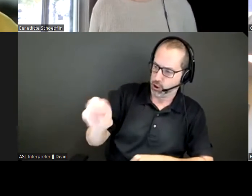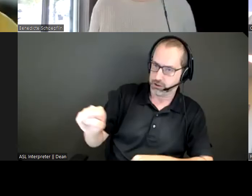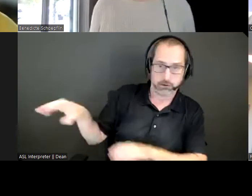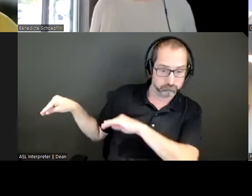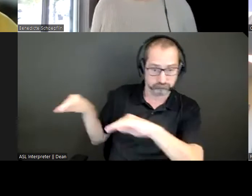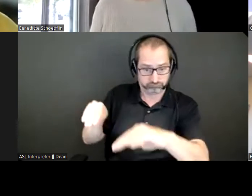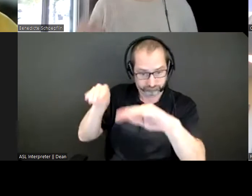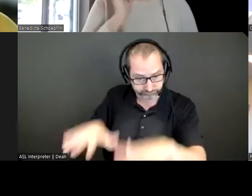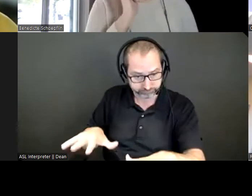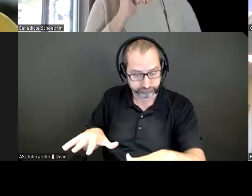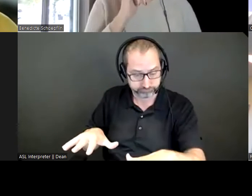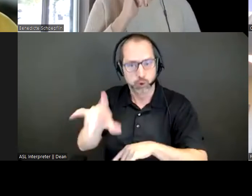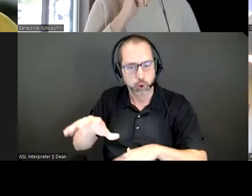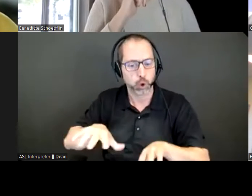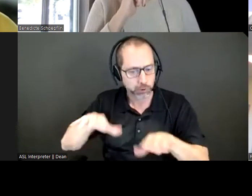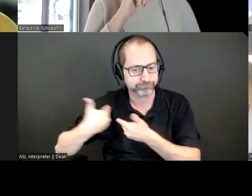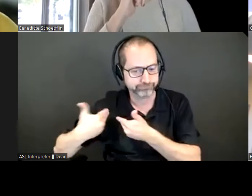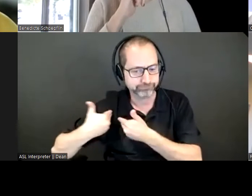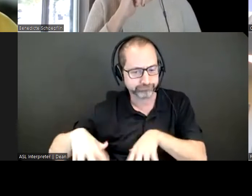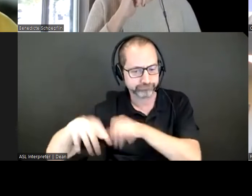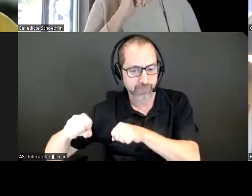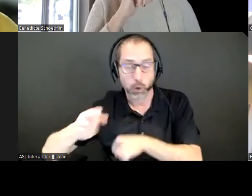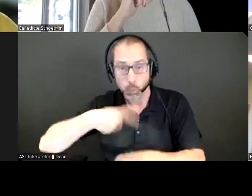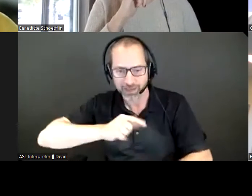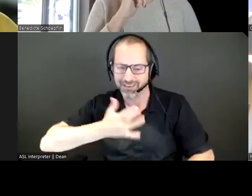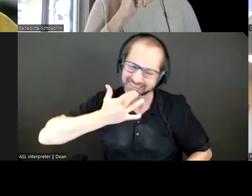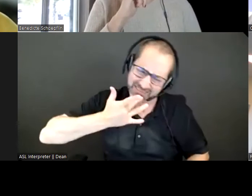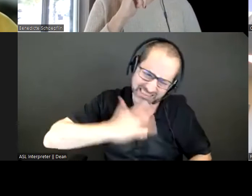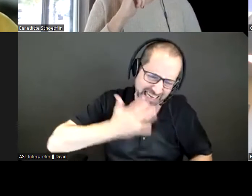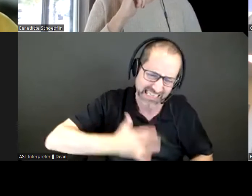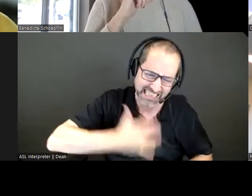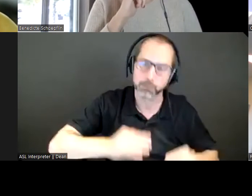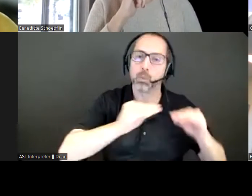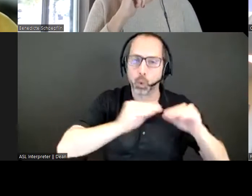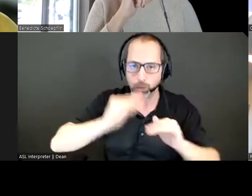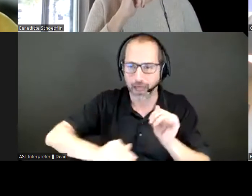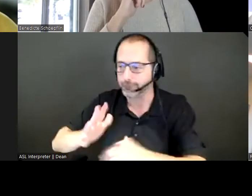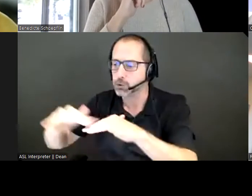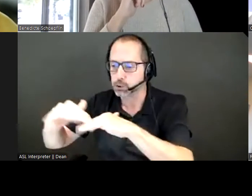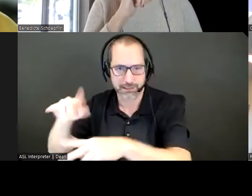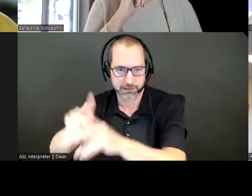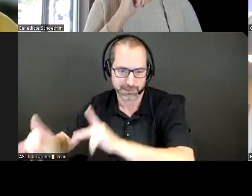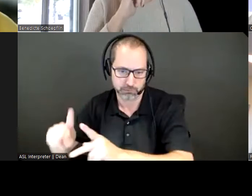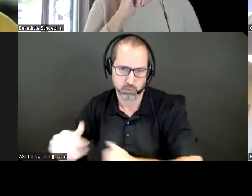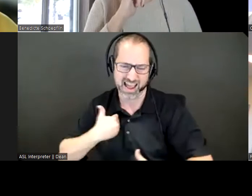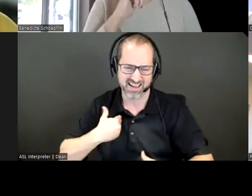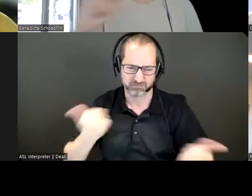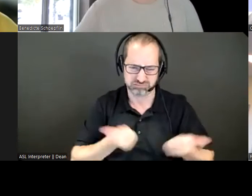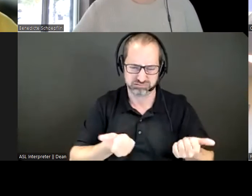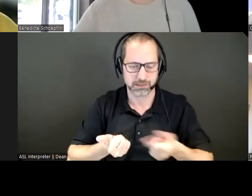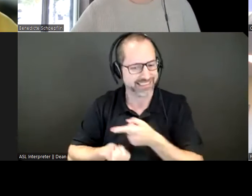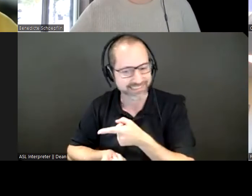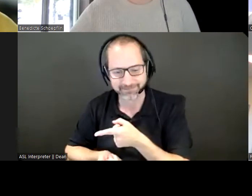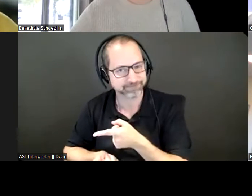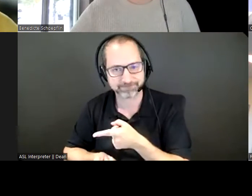we're the ones who are privileged far more than First Nations individuals. Right. So yeah, thank you for